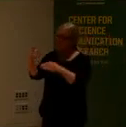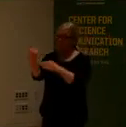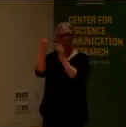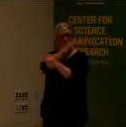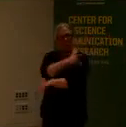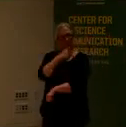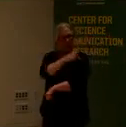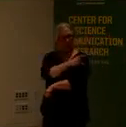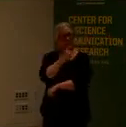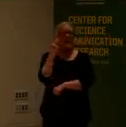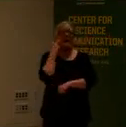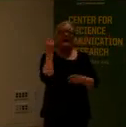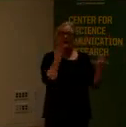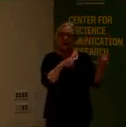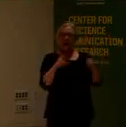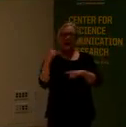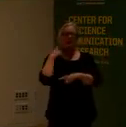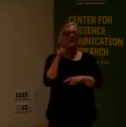for climate change.